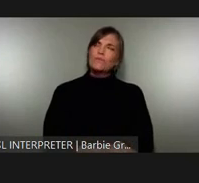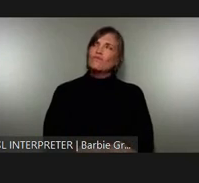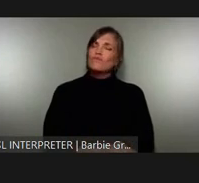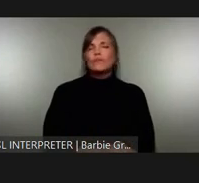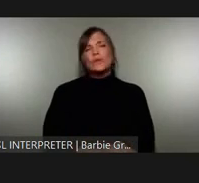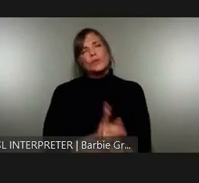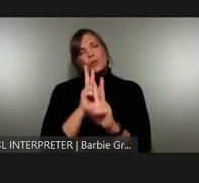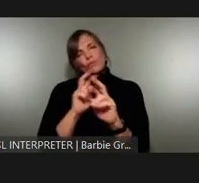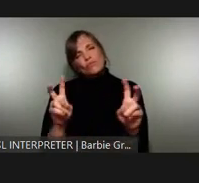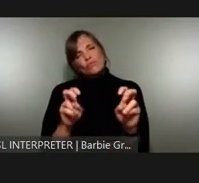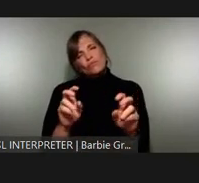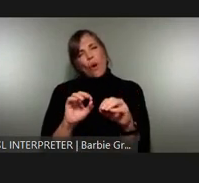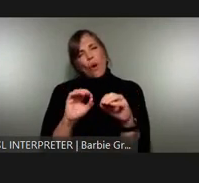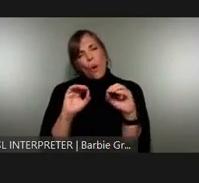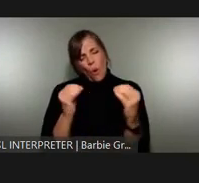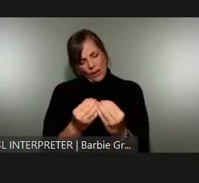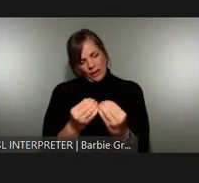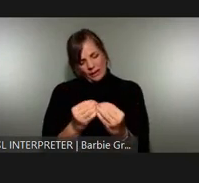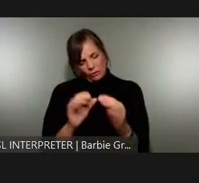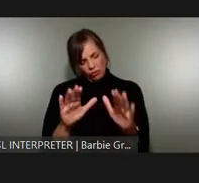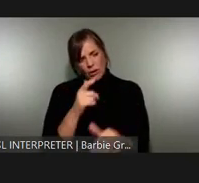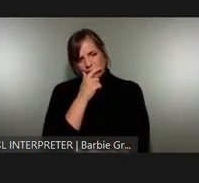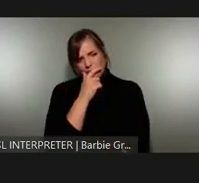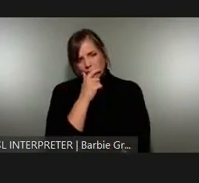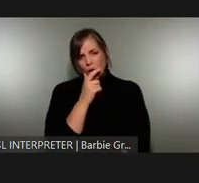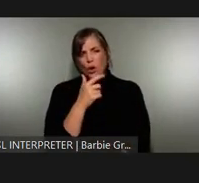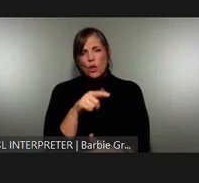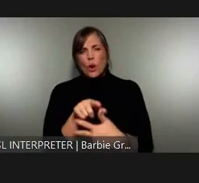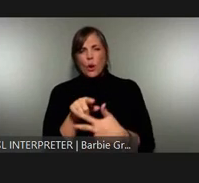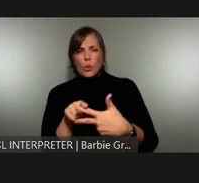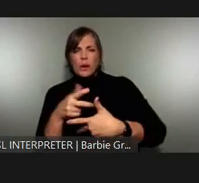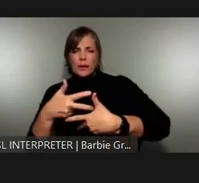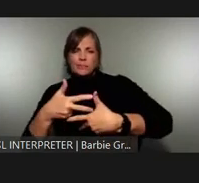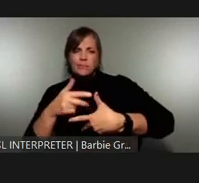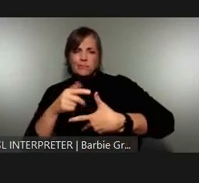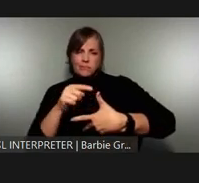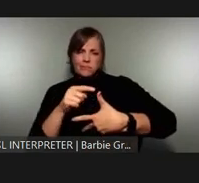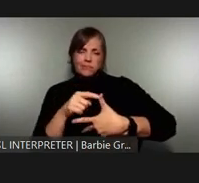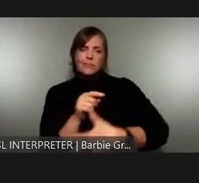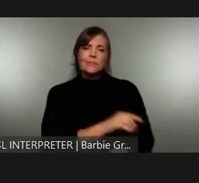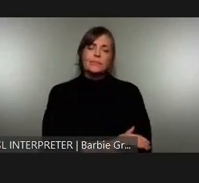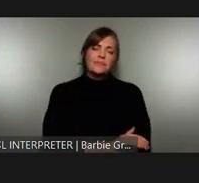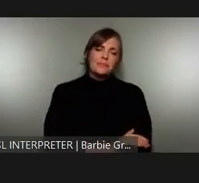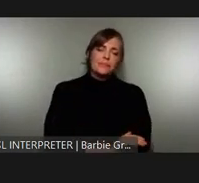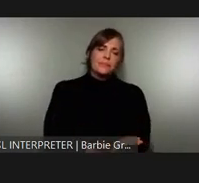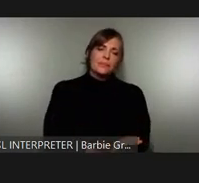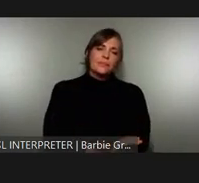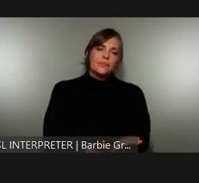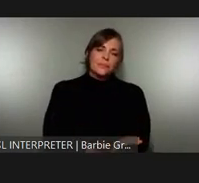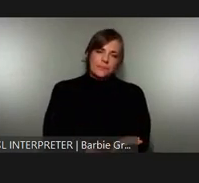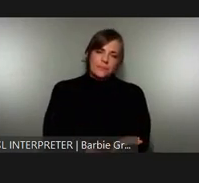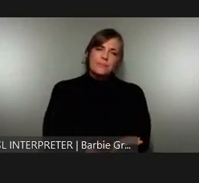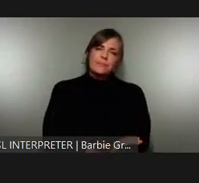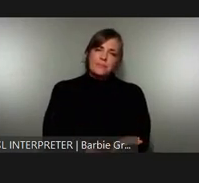about organizational excellence, there's really three key components of this. The first, thinking about that clarity